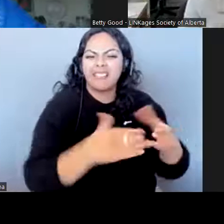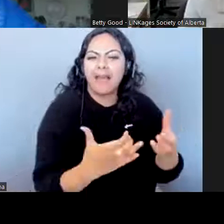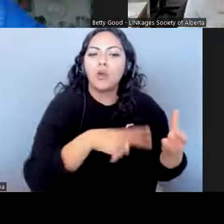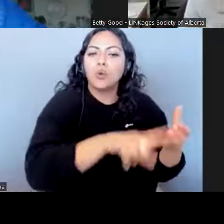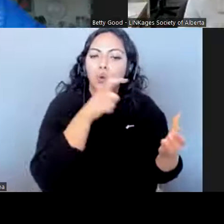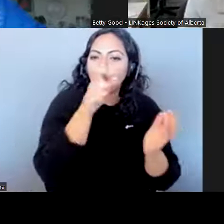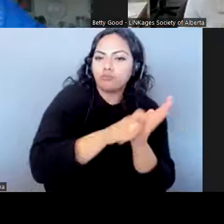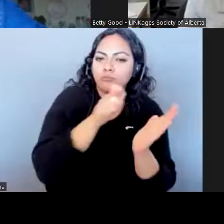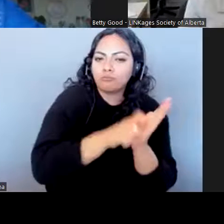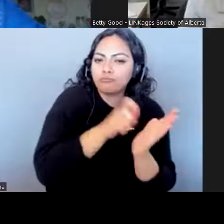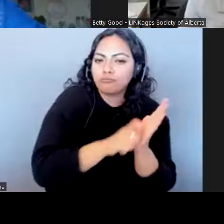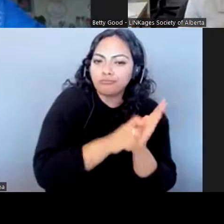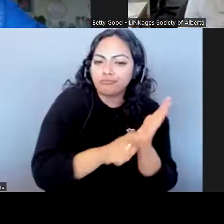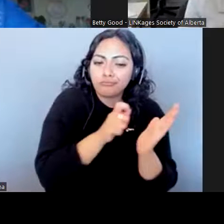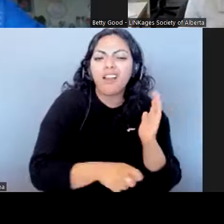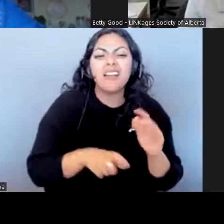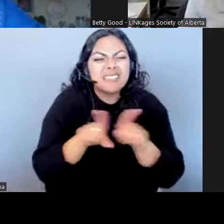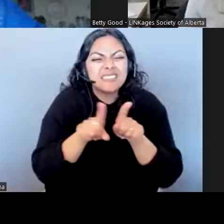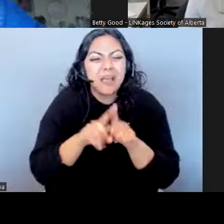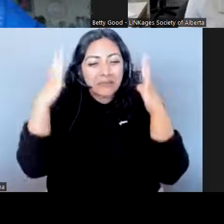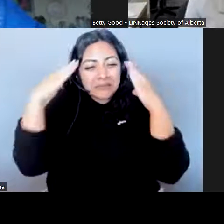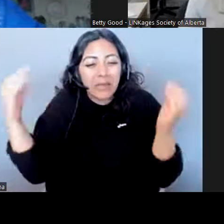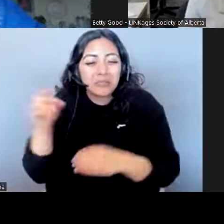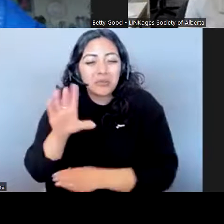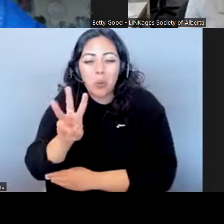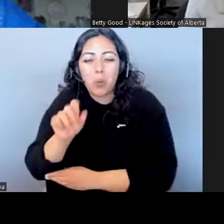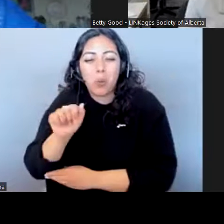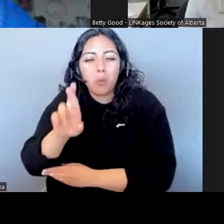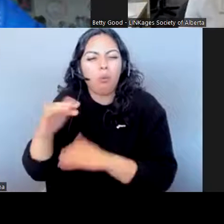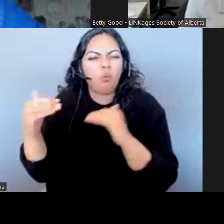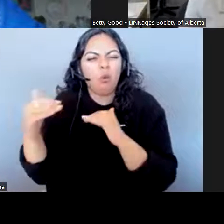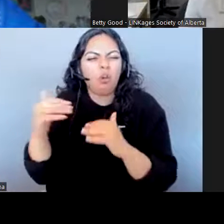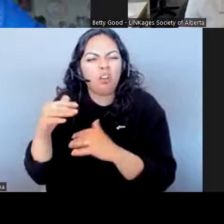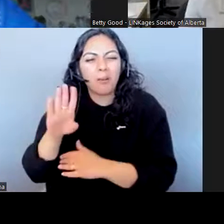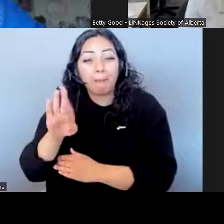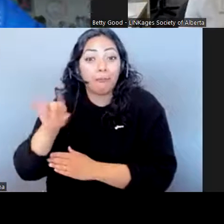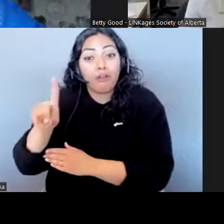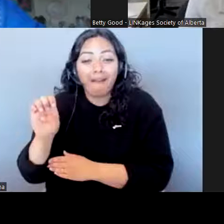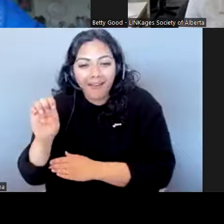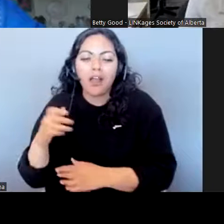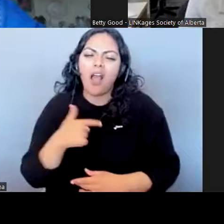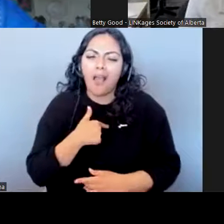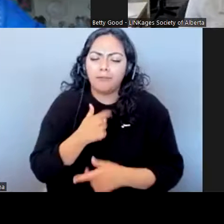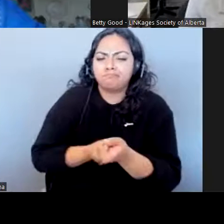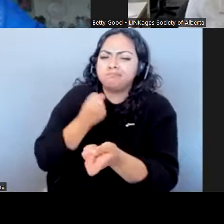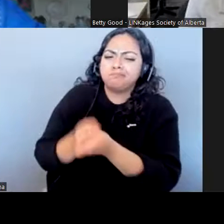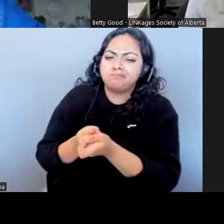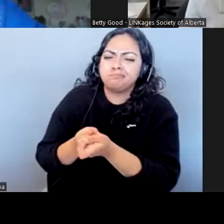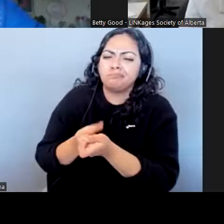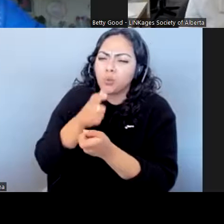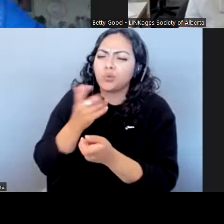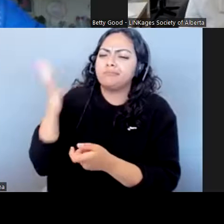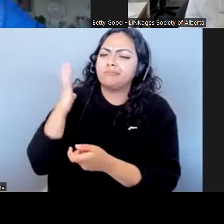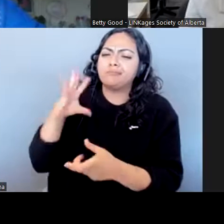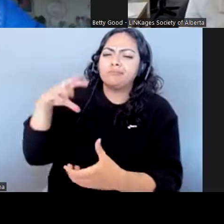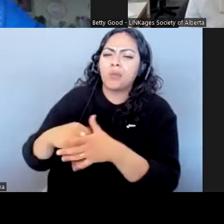our Dutch war bride. And I'm a huge advocate for veterans as well. My father was a D-Day veteran, proud to say. So I'm